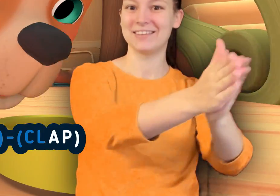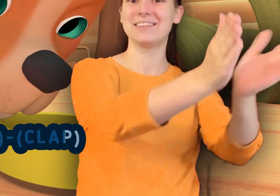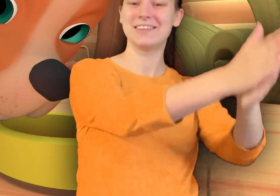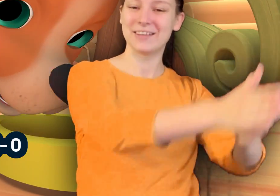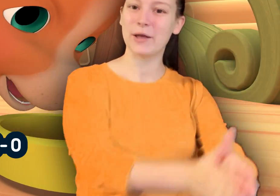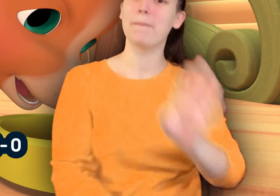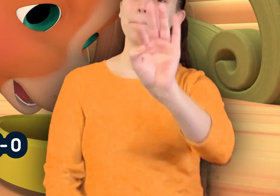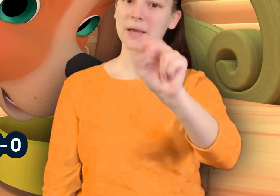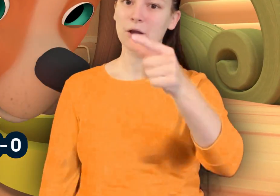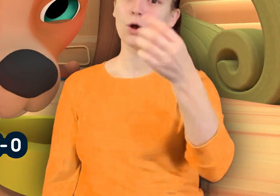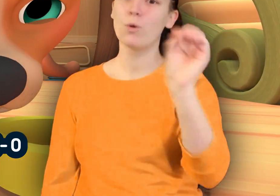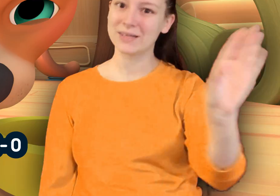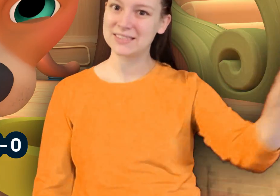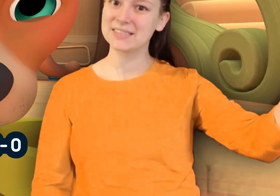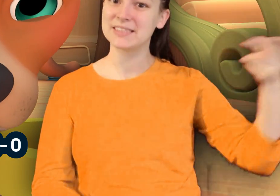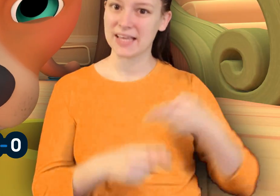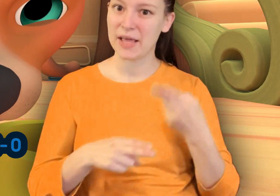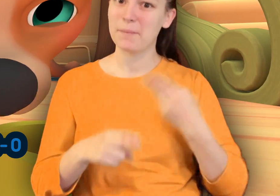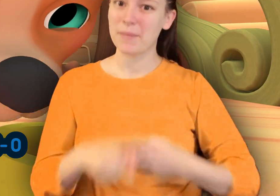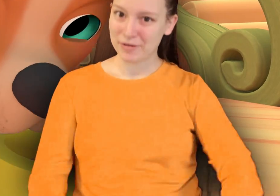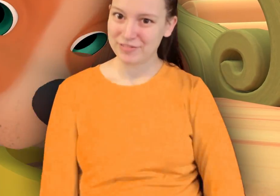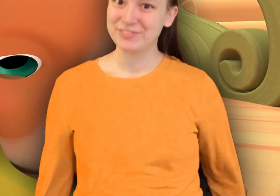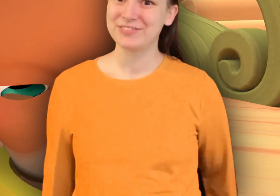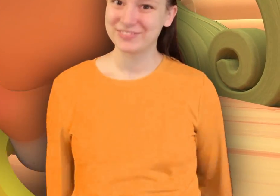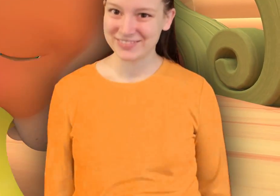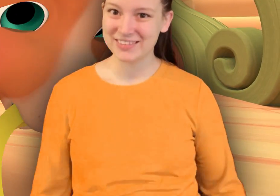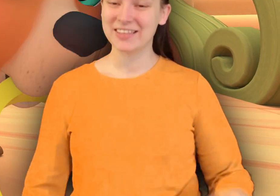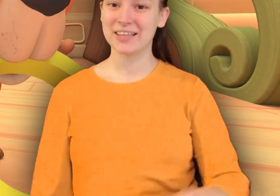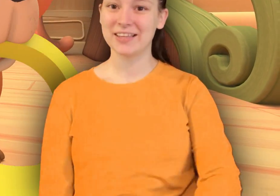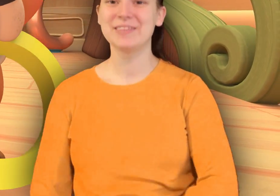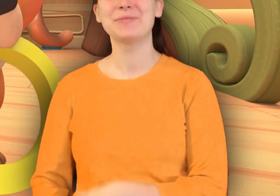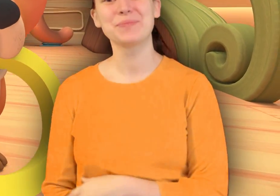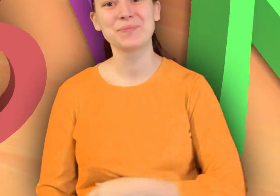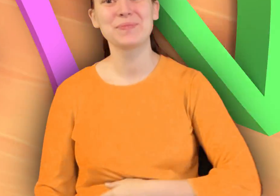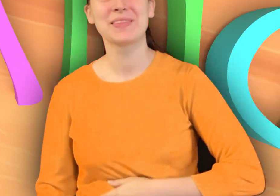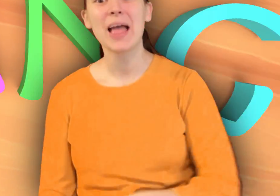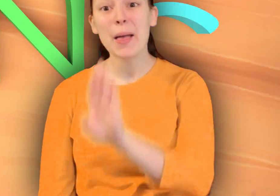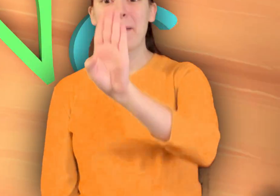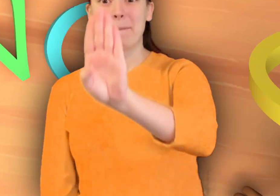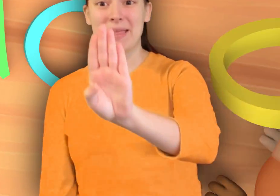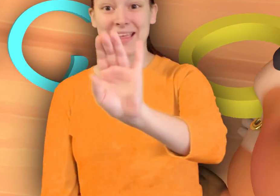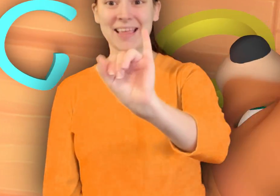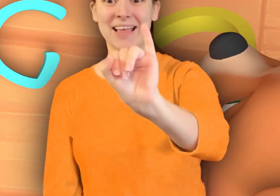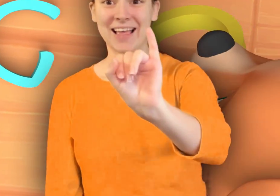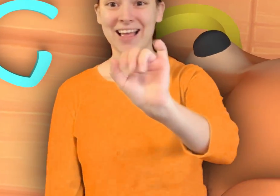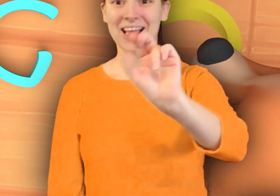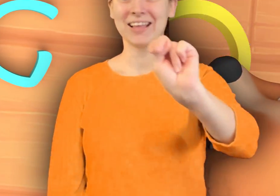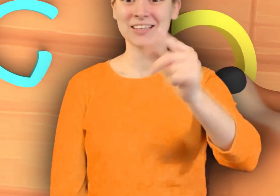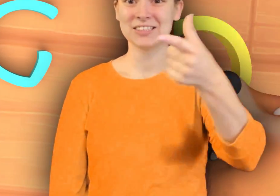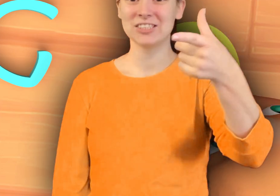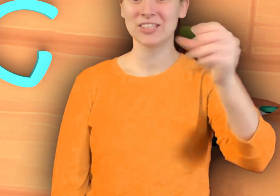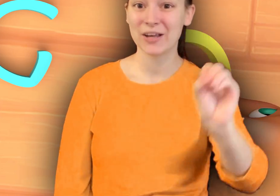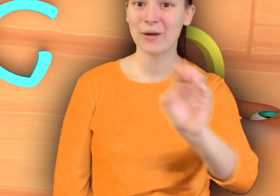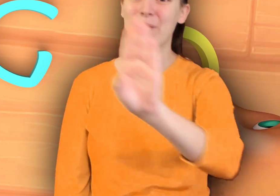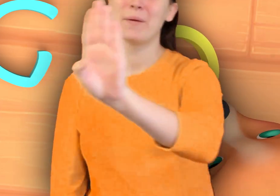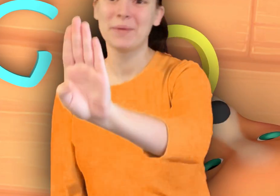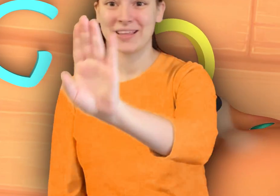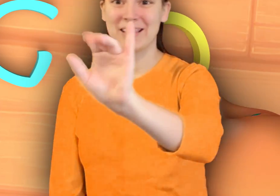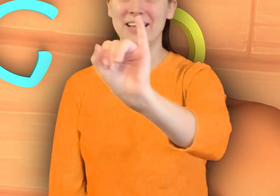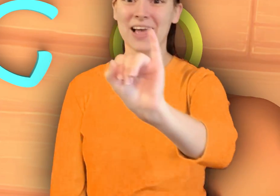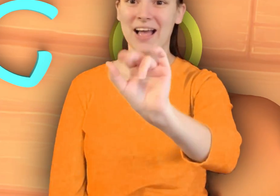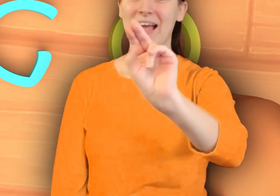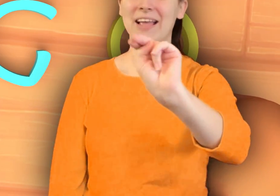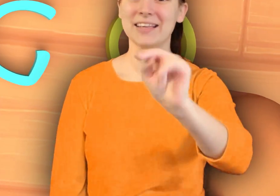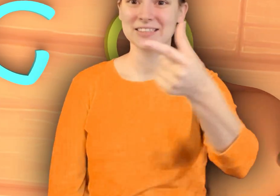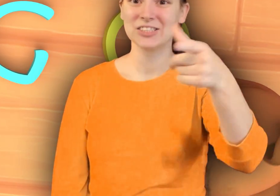name when Bingle was his name b i n g o b i n g o